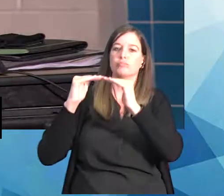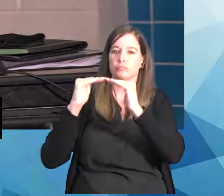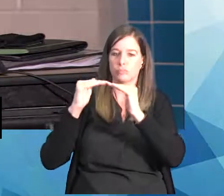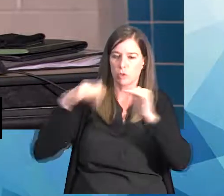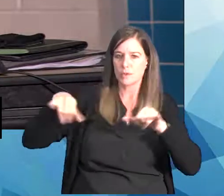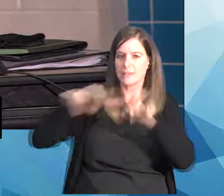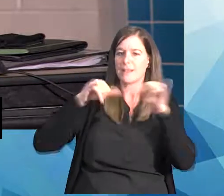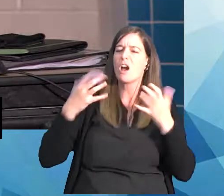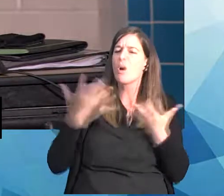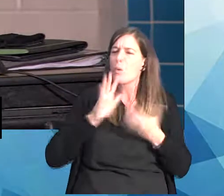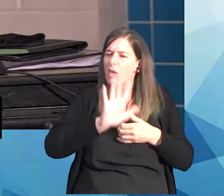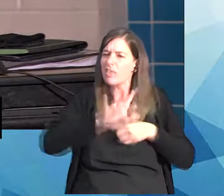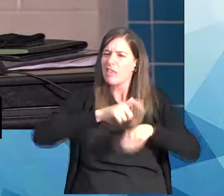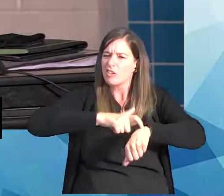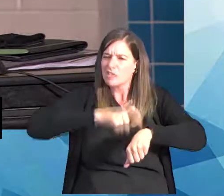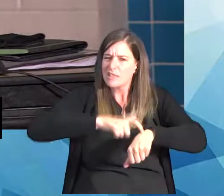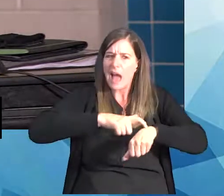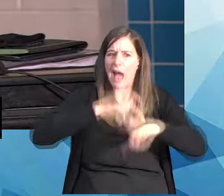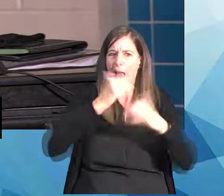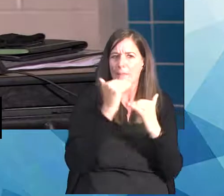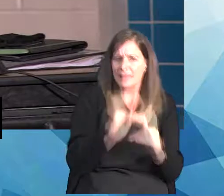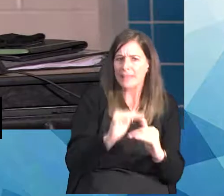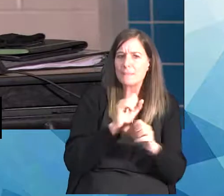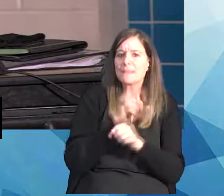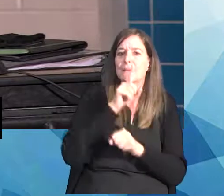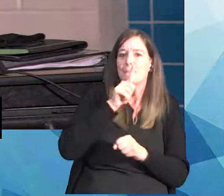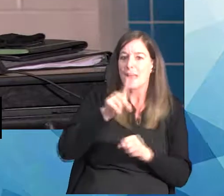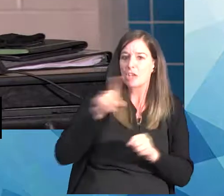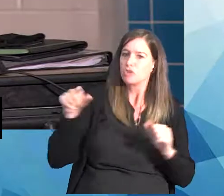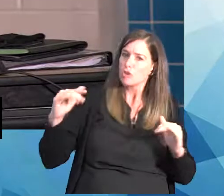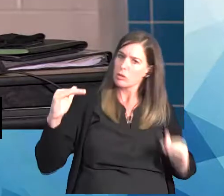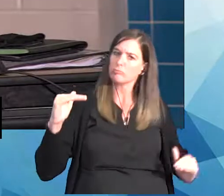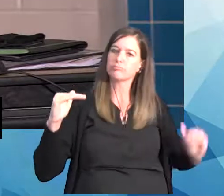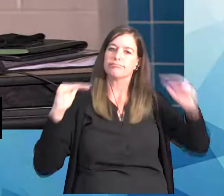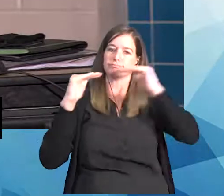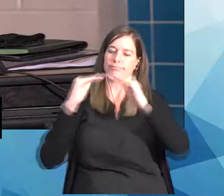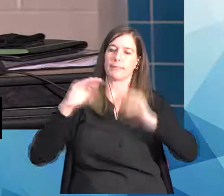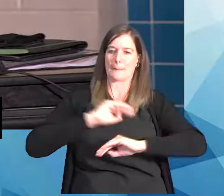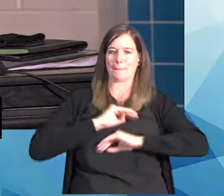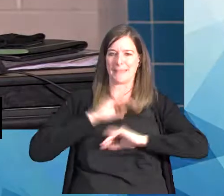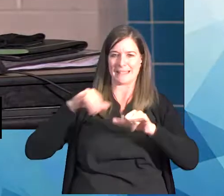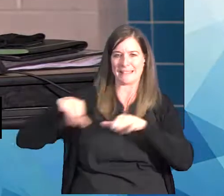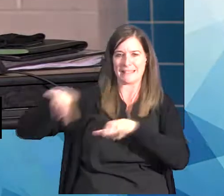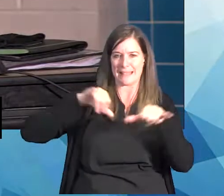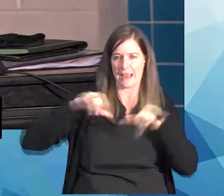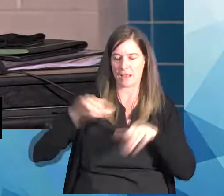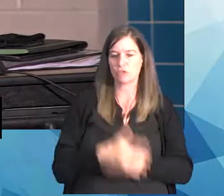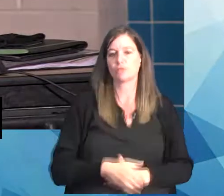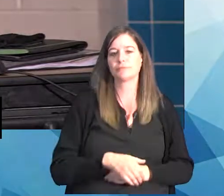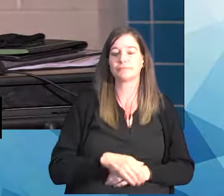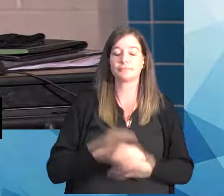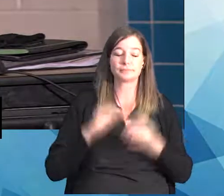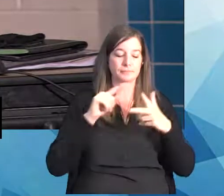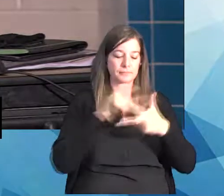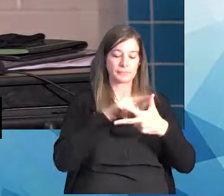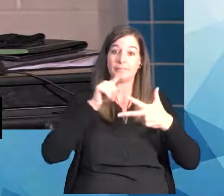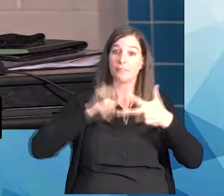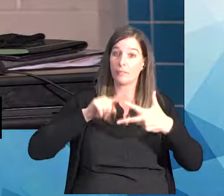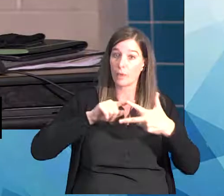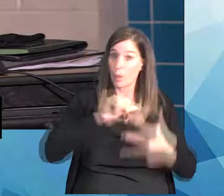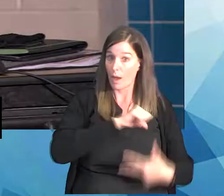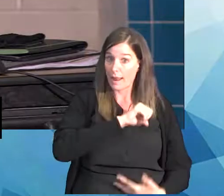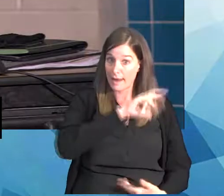these individuals up to those standards? Number 2, Annette Reichman. Within her 5-year tenure, what